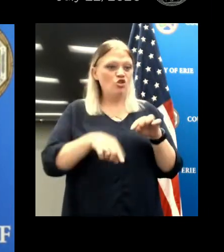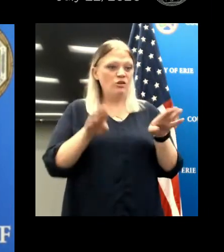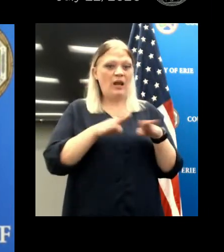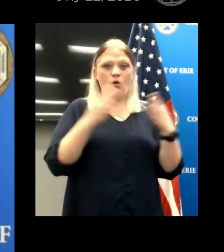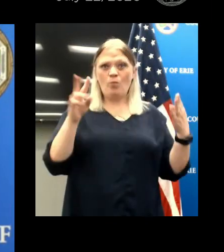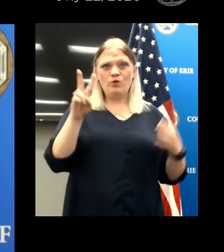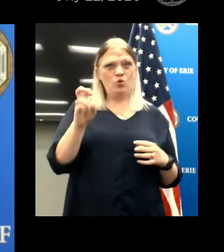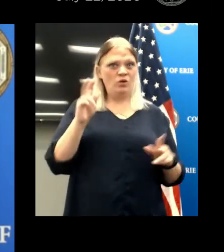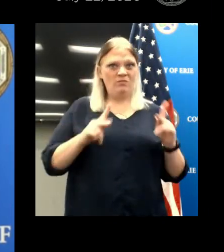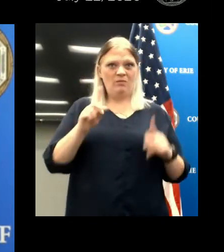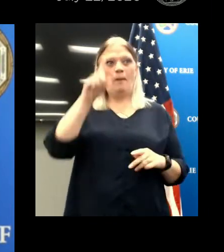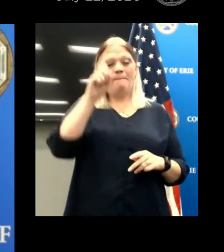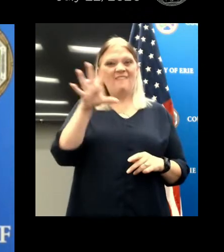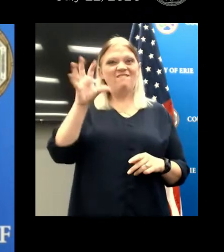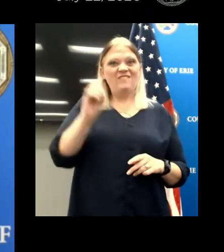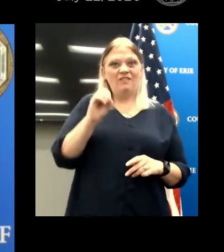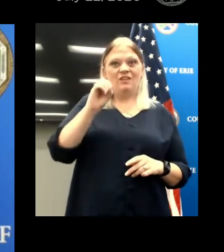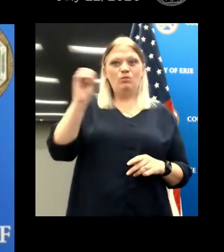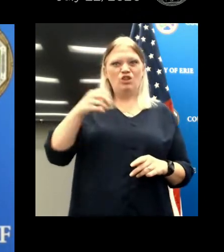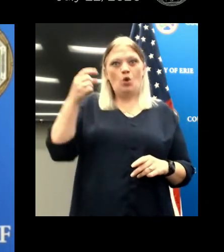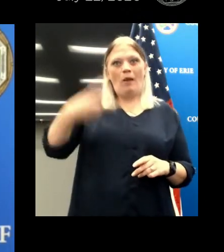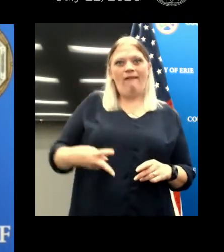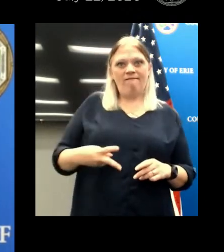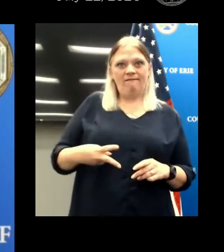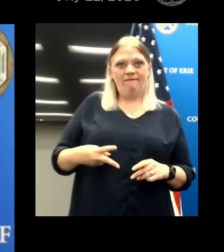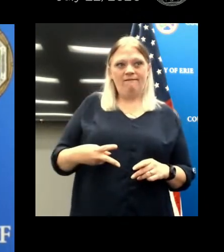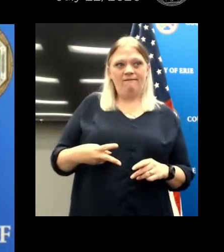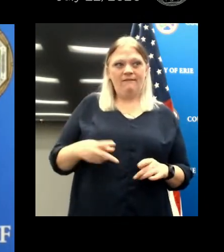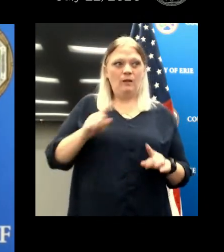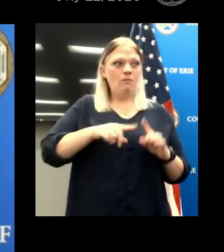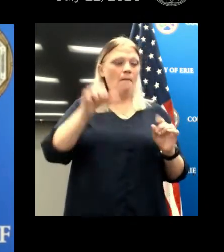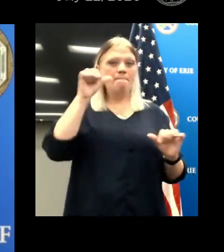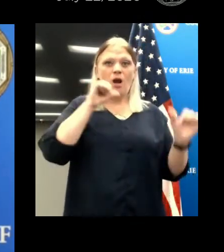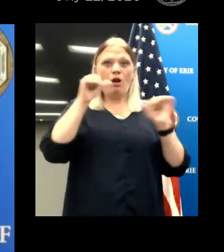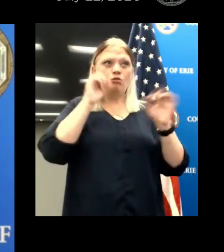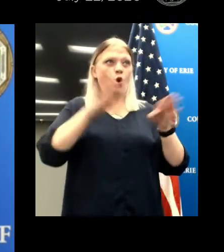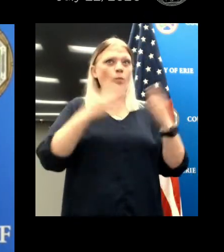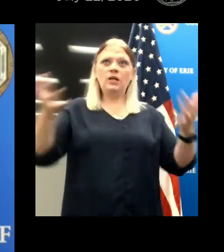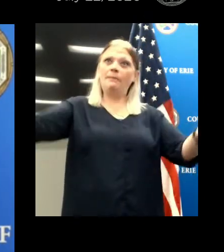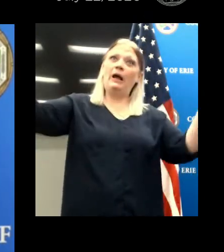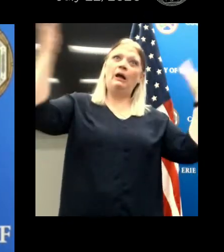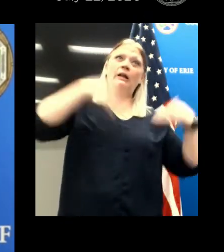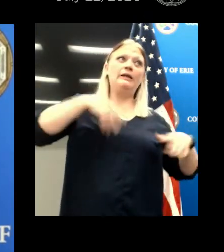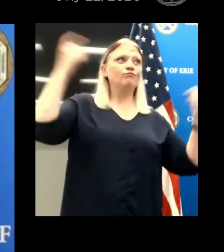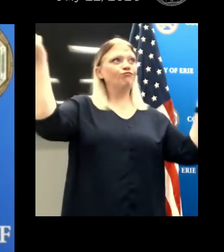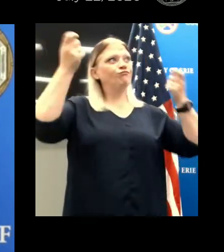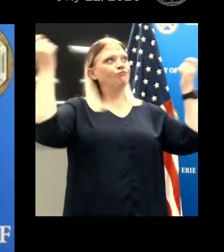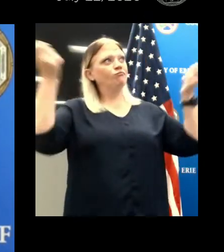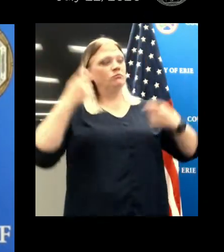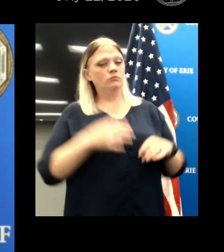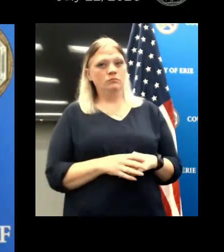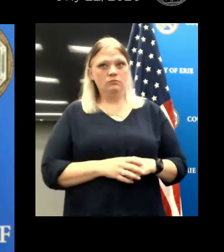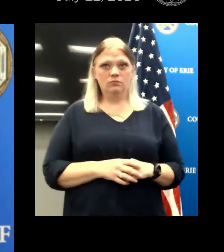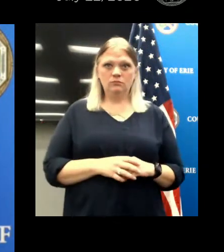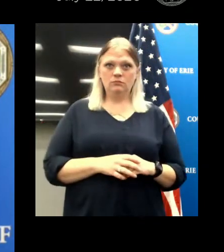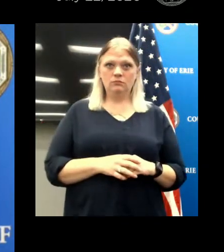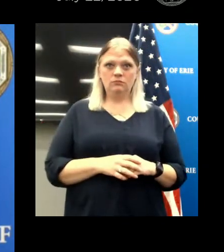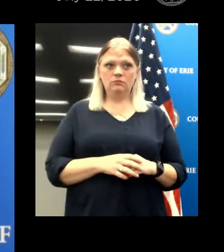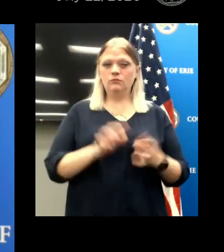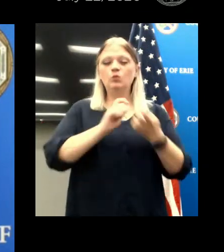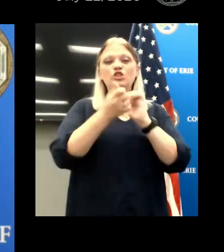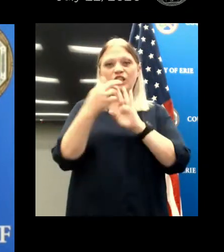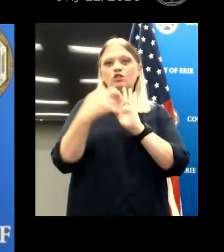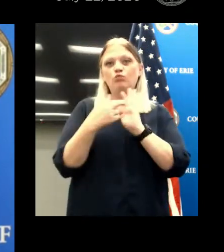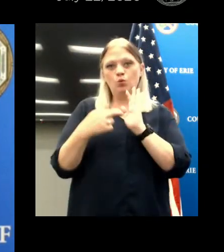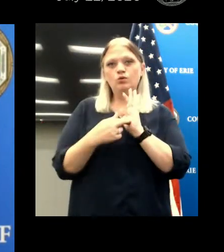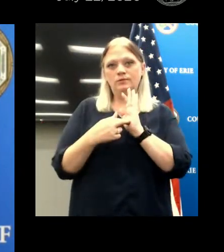200 people. They had to do it at 50%. But what was happening is bars were opening and just, everyone come in, let's celebrate. And so he changed the